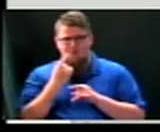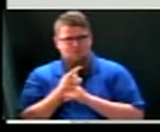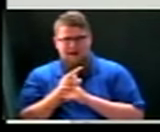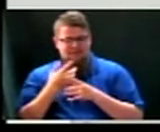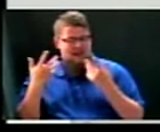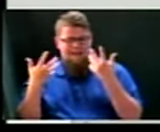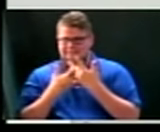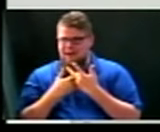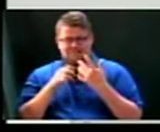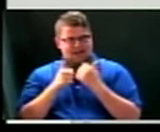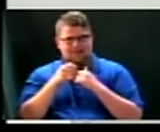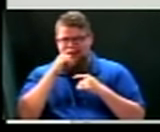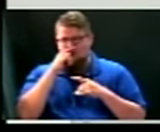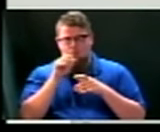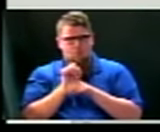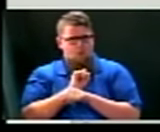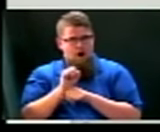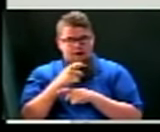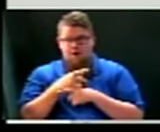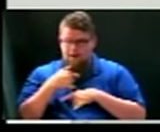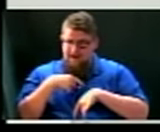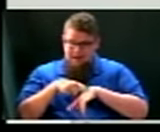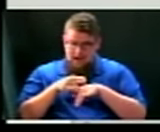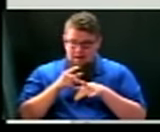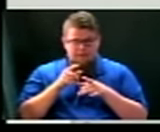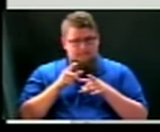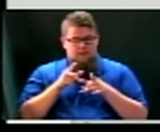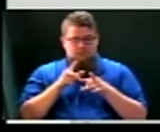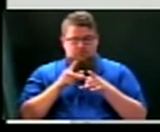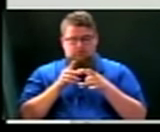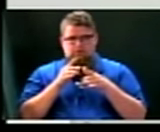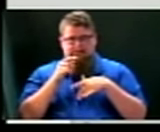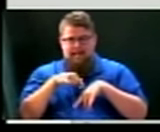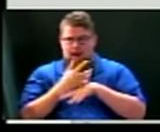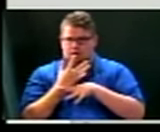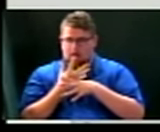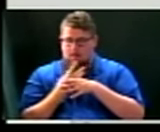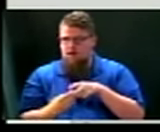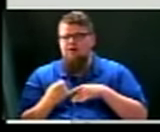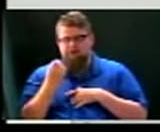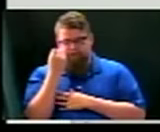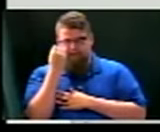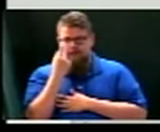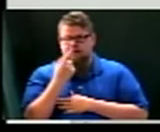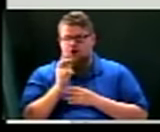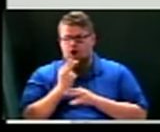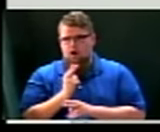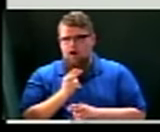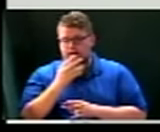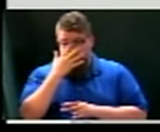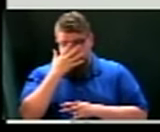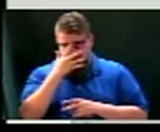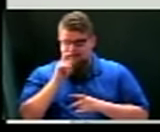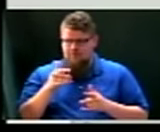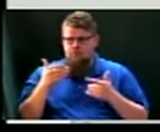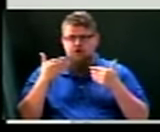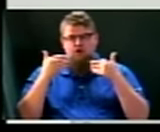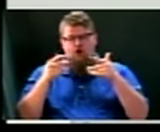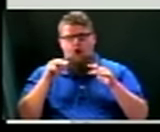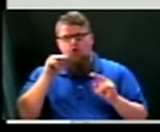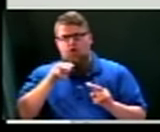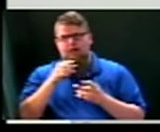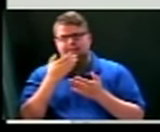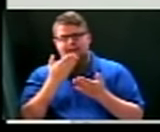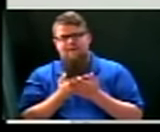if we had time, we could look through all of this, but you know, the time is getting late, so I think we should move on to look at the